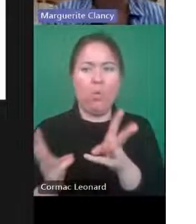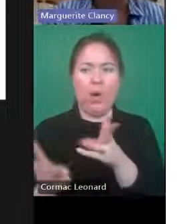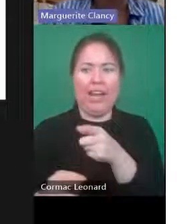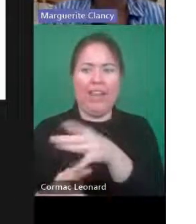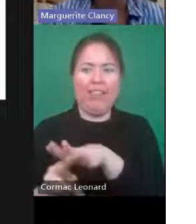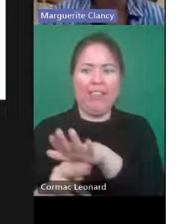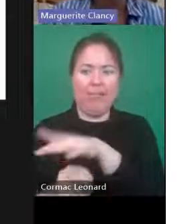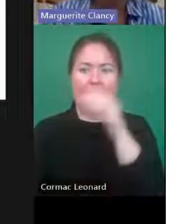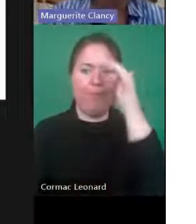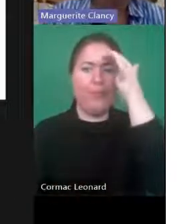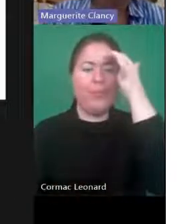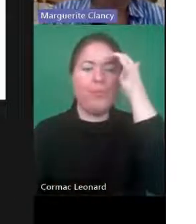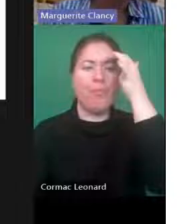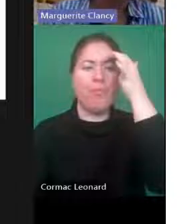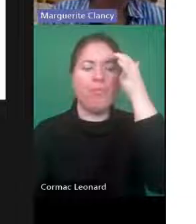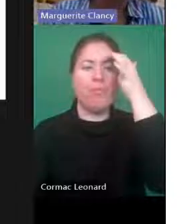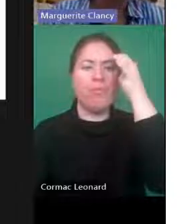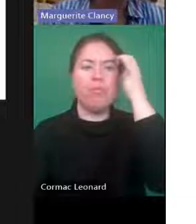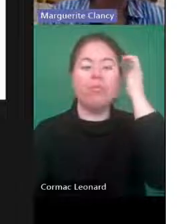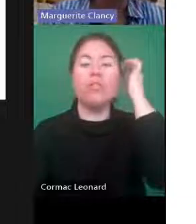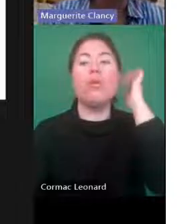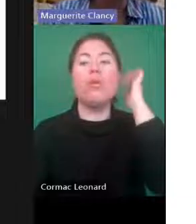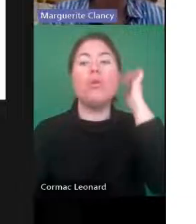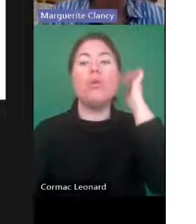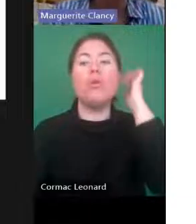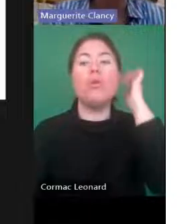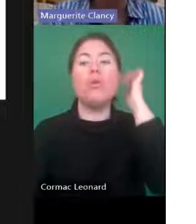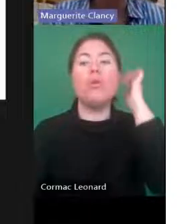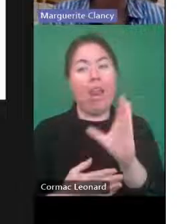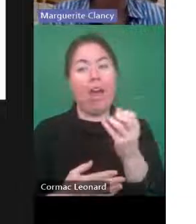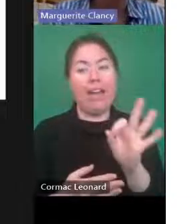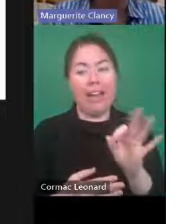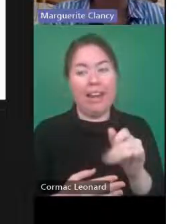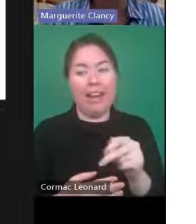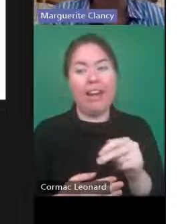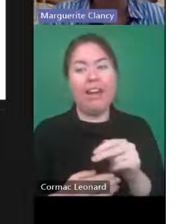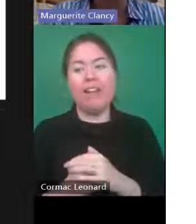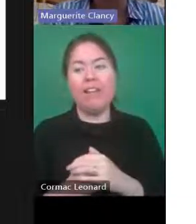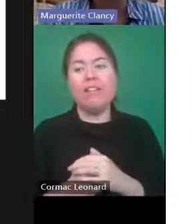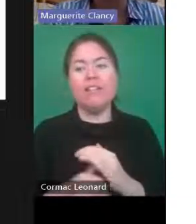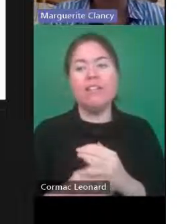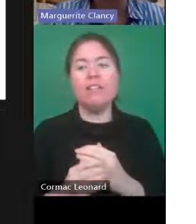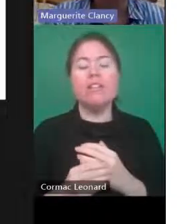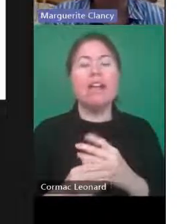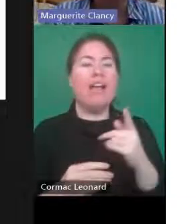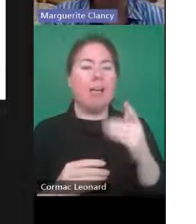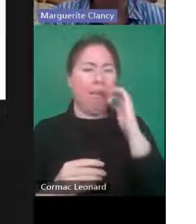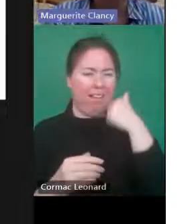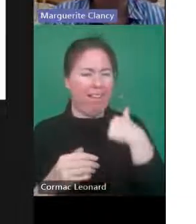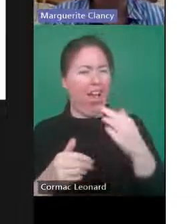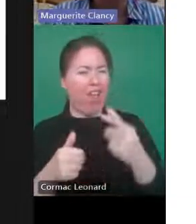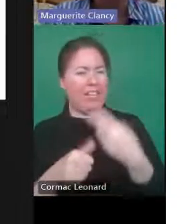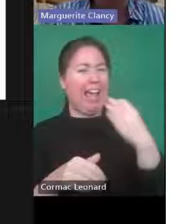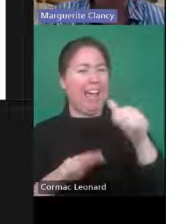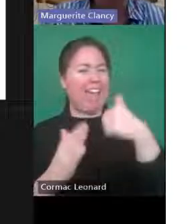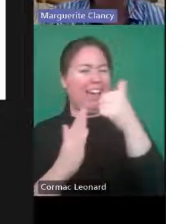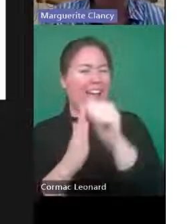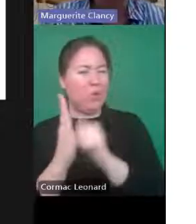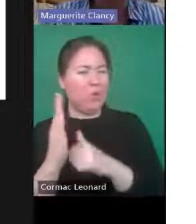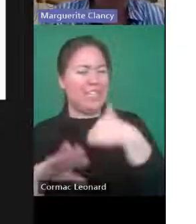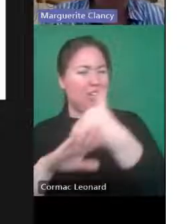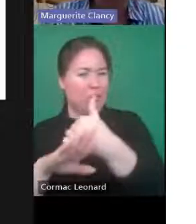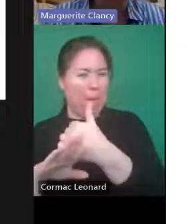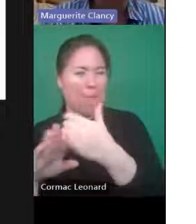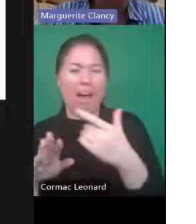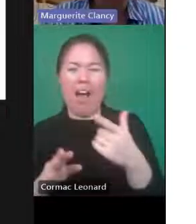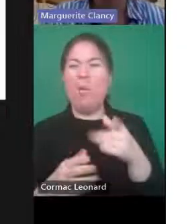So when you log in for the first time, in terms of the registration, because I've got a prior account, I'm just going to talk through this process, and then I will